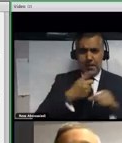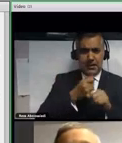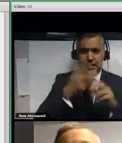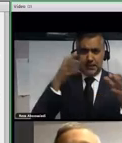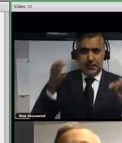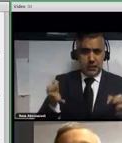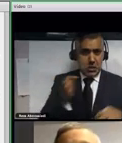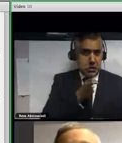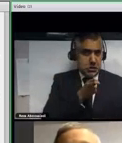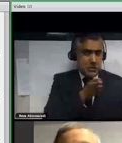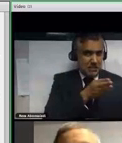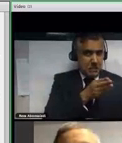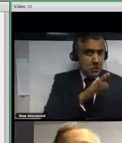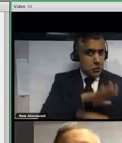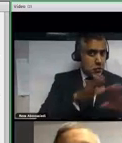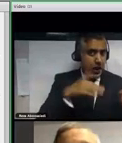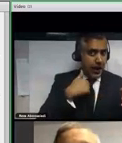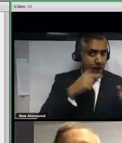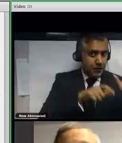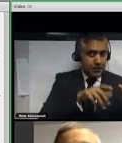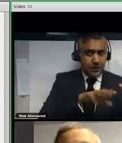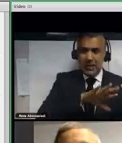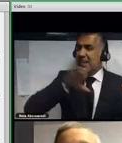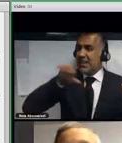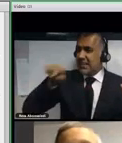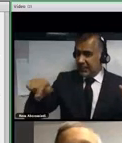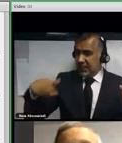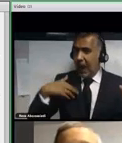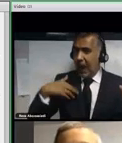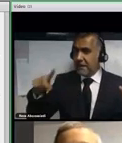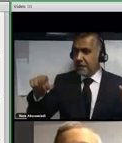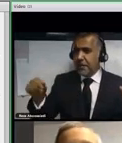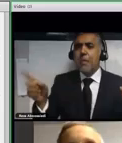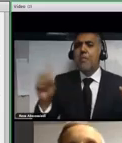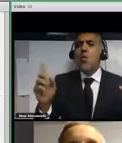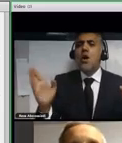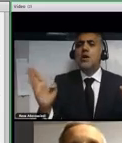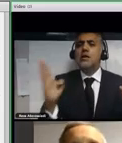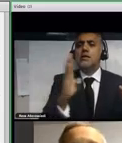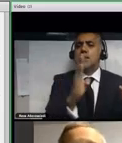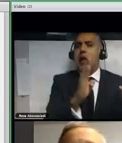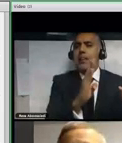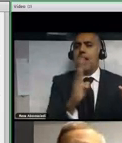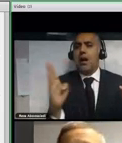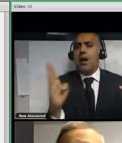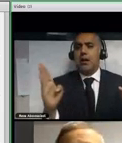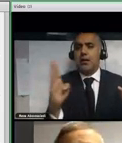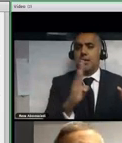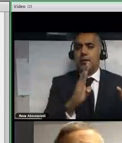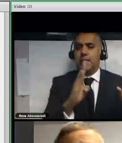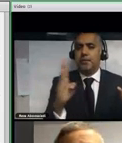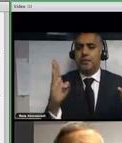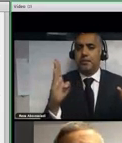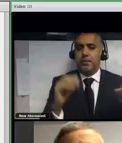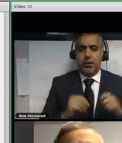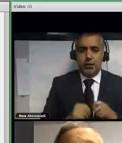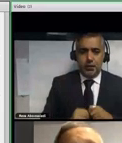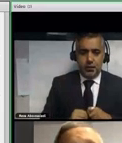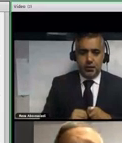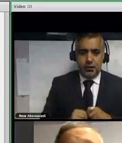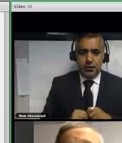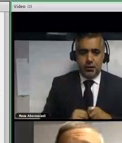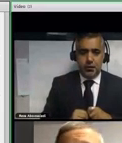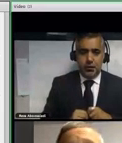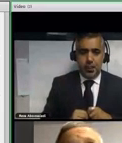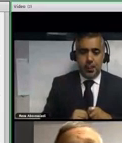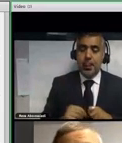these people not have disabilities? These people have disabilities, but where's the line? Well, the line comes, where we